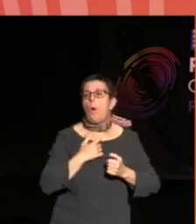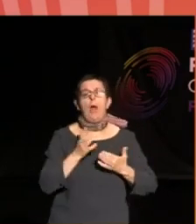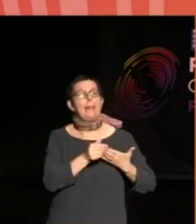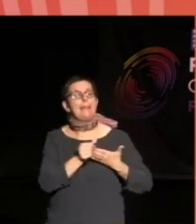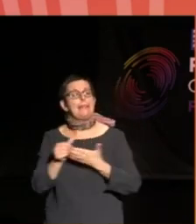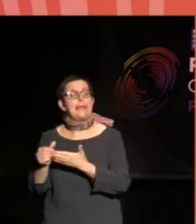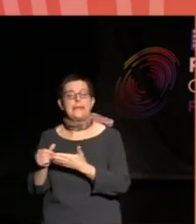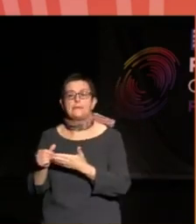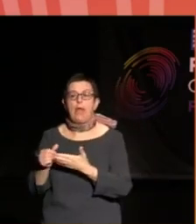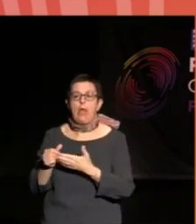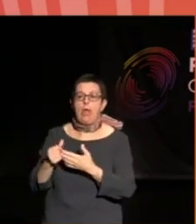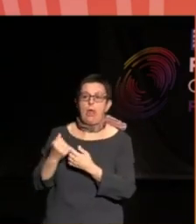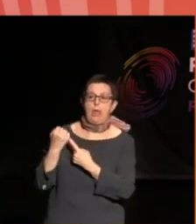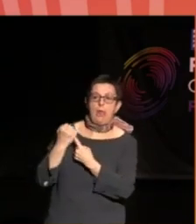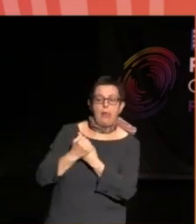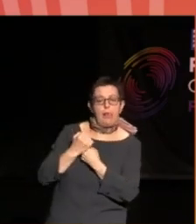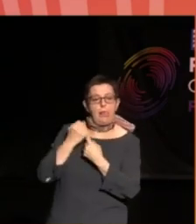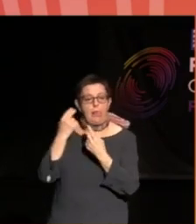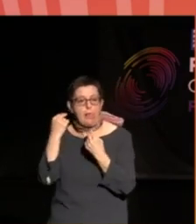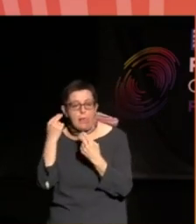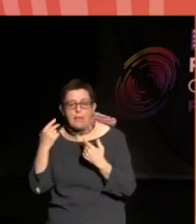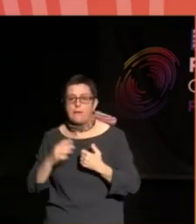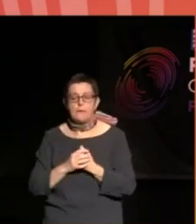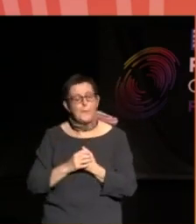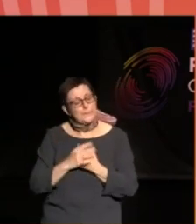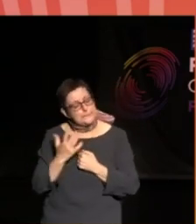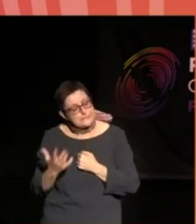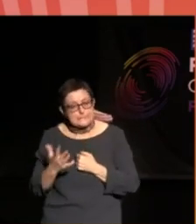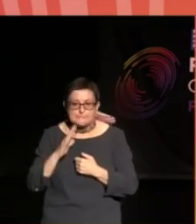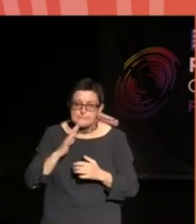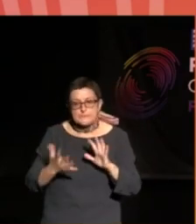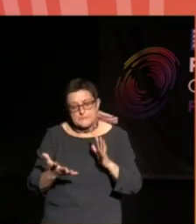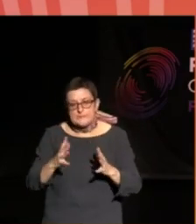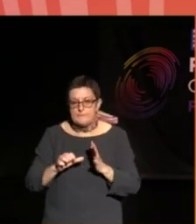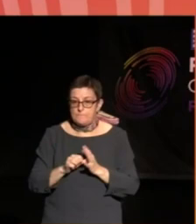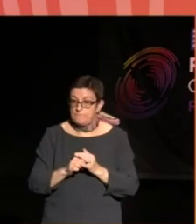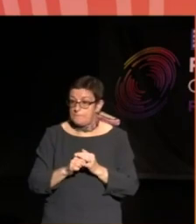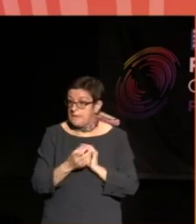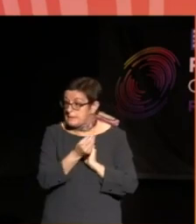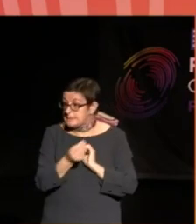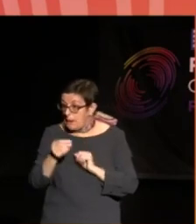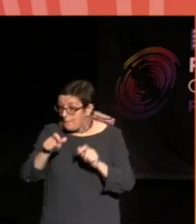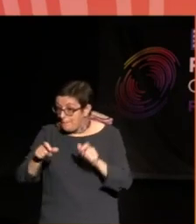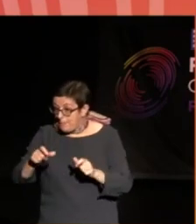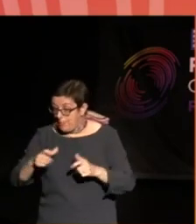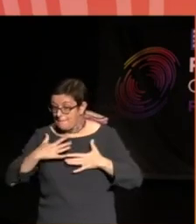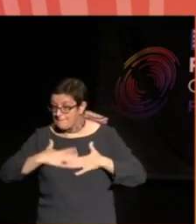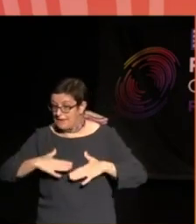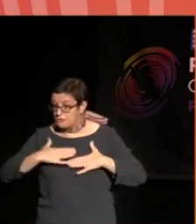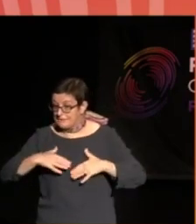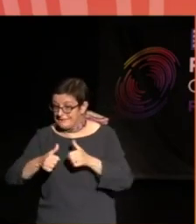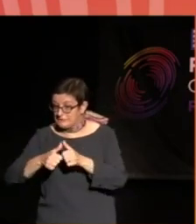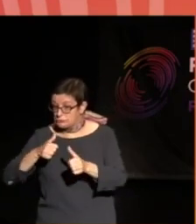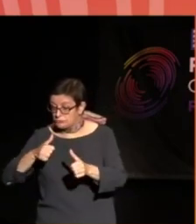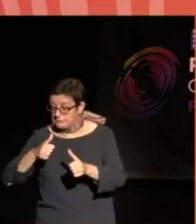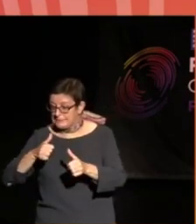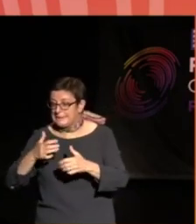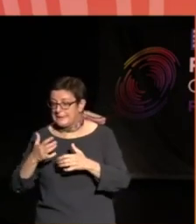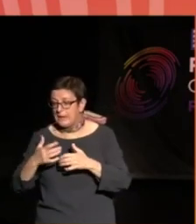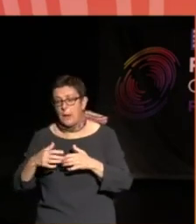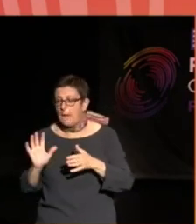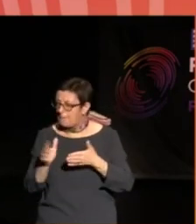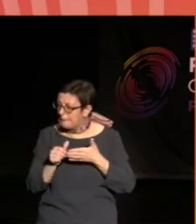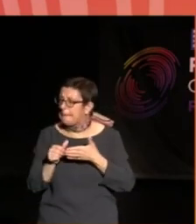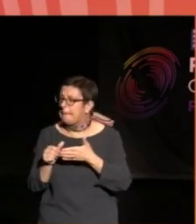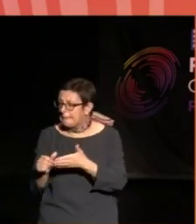it's a slight chicken and egg kind of situation, because there have been people in the fashion industry kind of leading the way for 30 years,